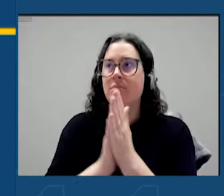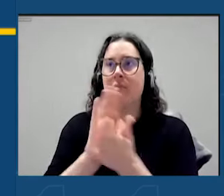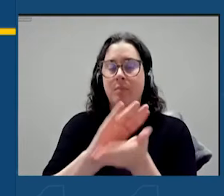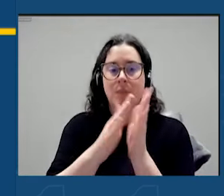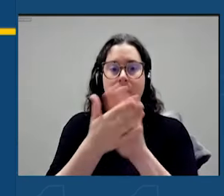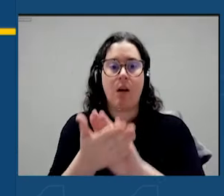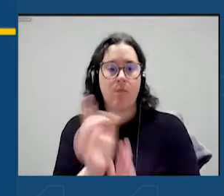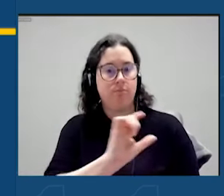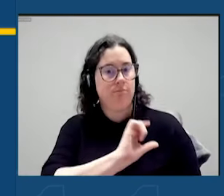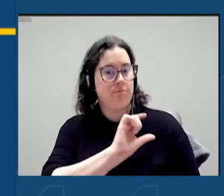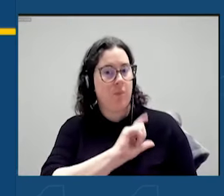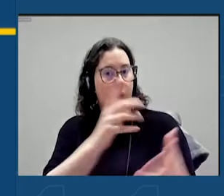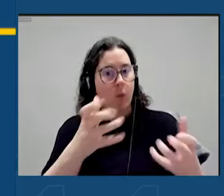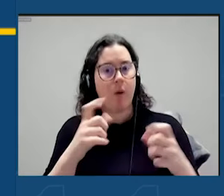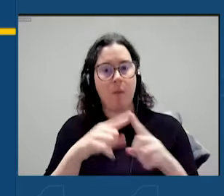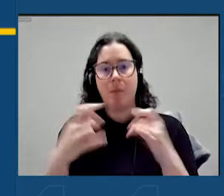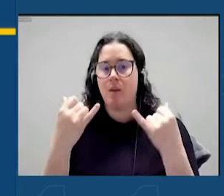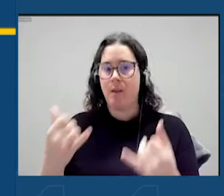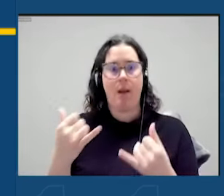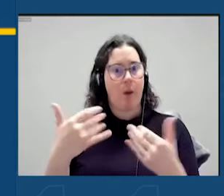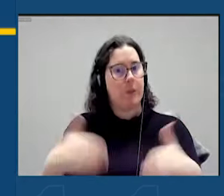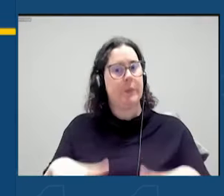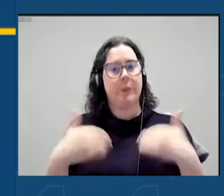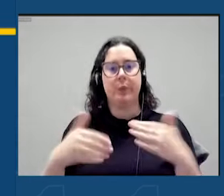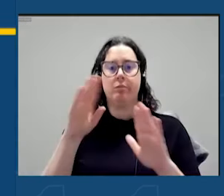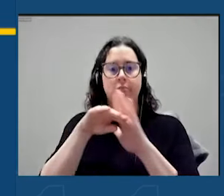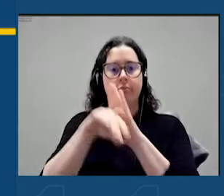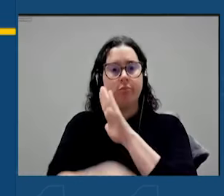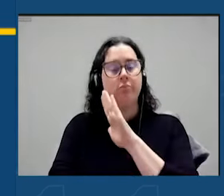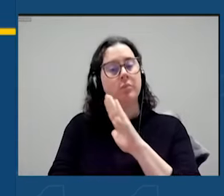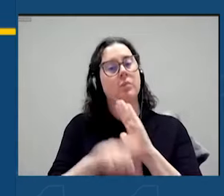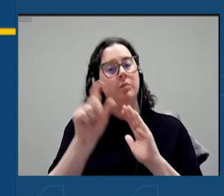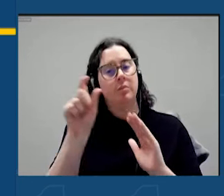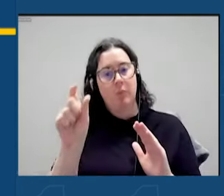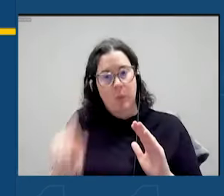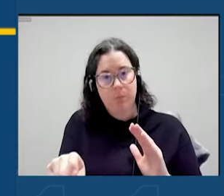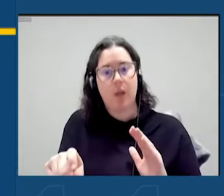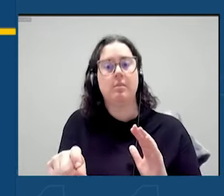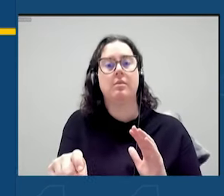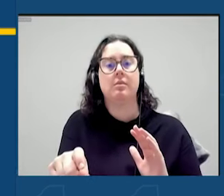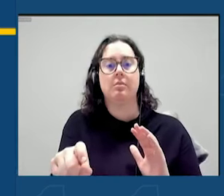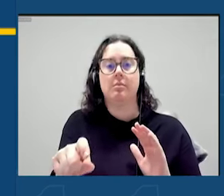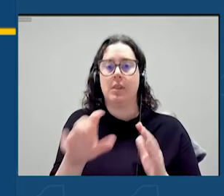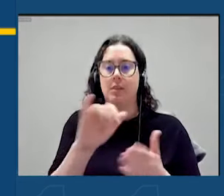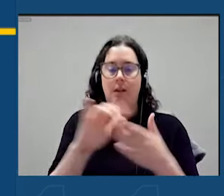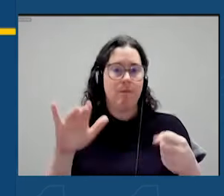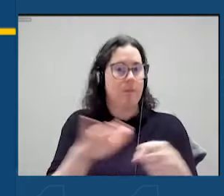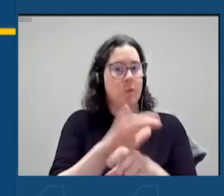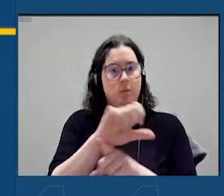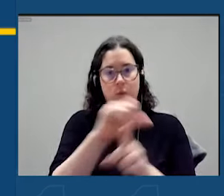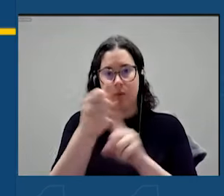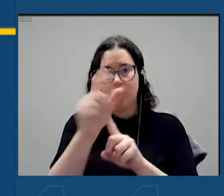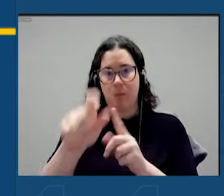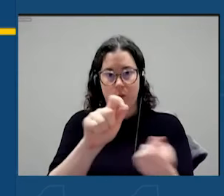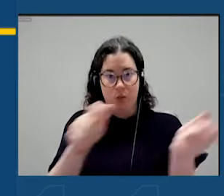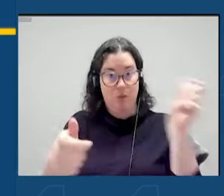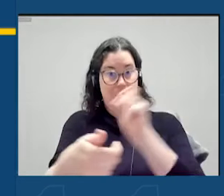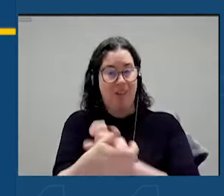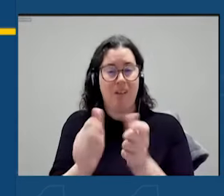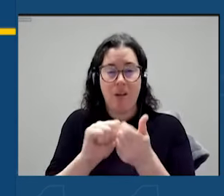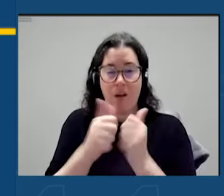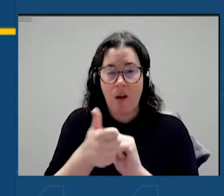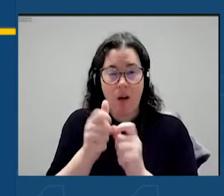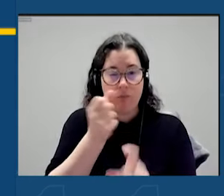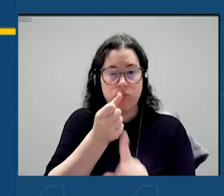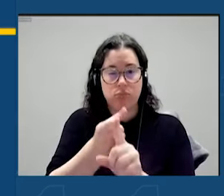enforcement. That trend has changed dramatically. We have to change that whole circumstance, and part of it was increasing the number of